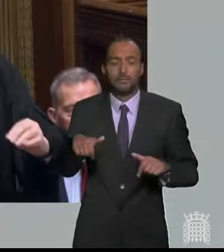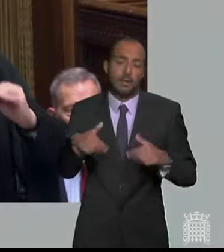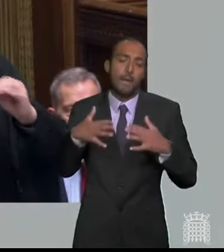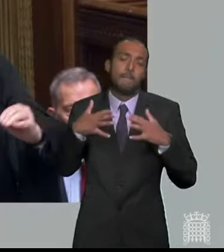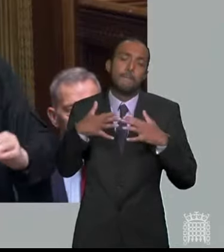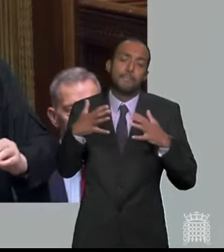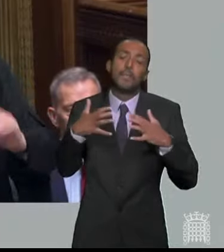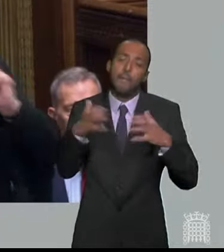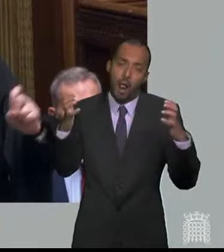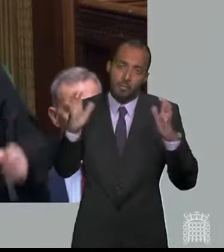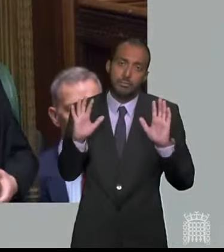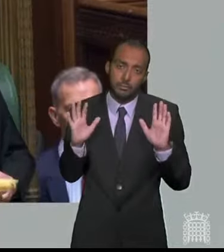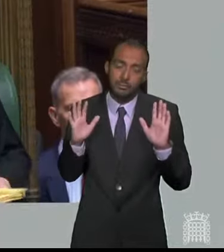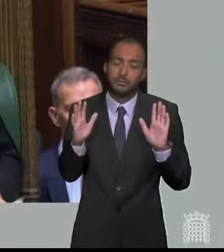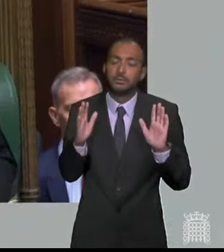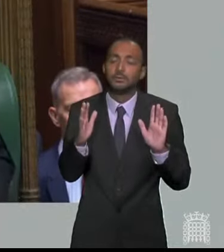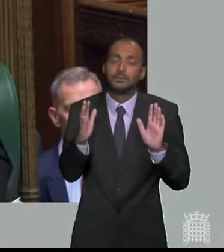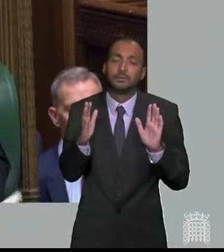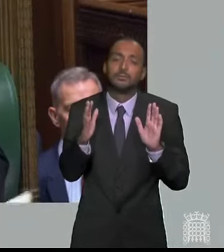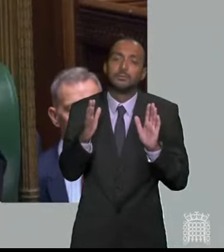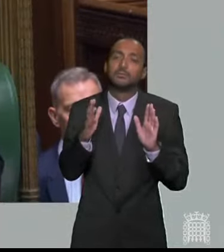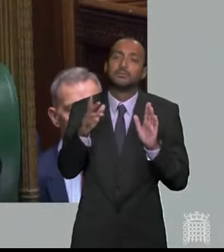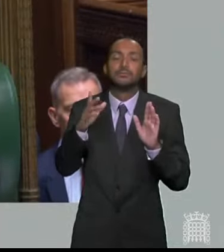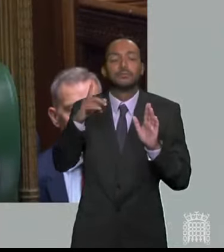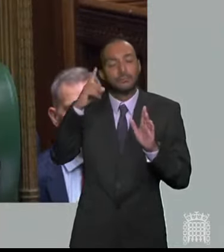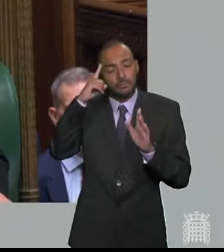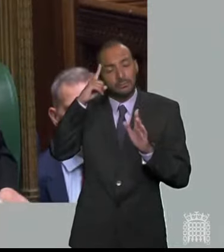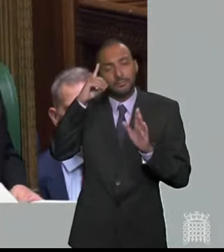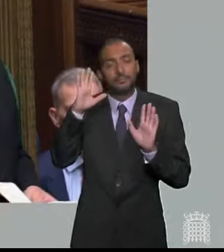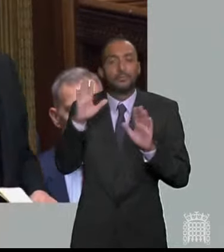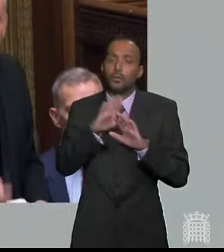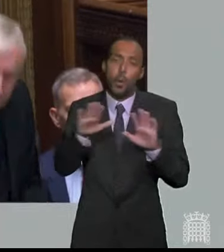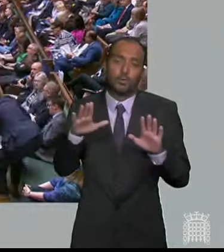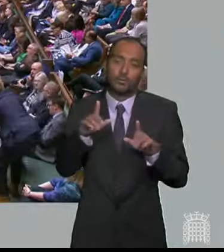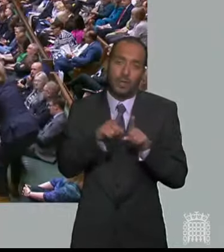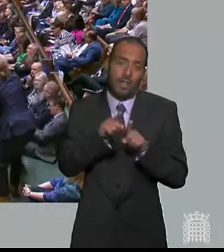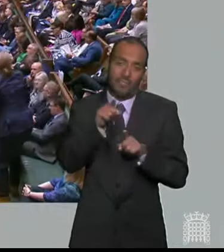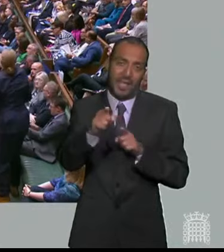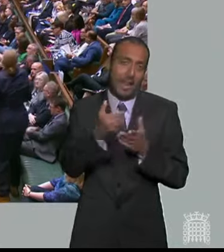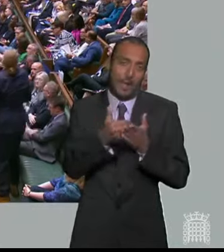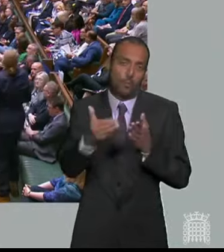of this Parliament will shine through, but certainly not using language.